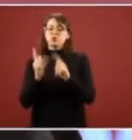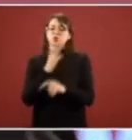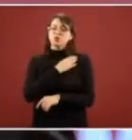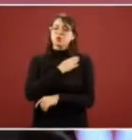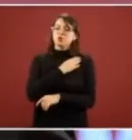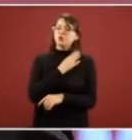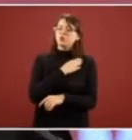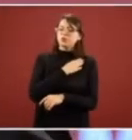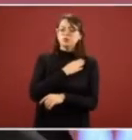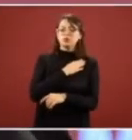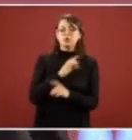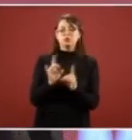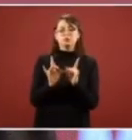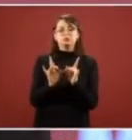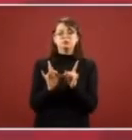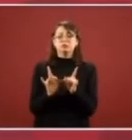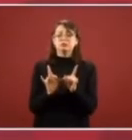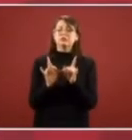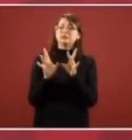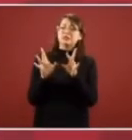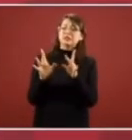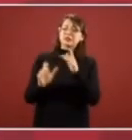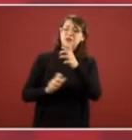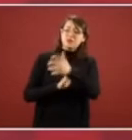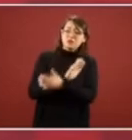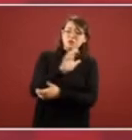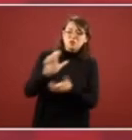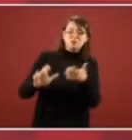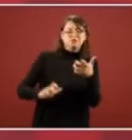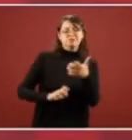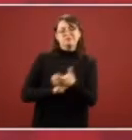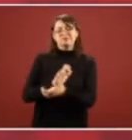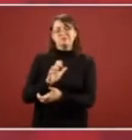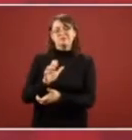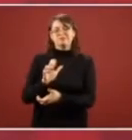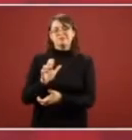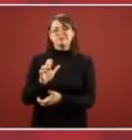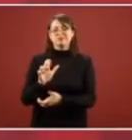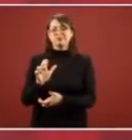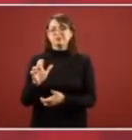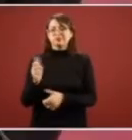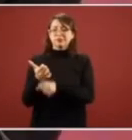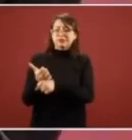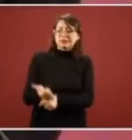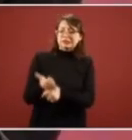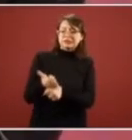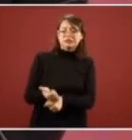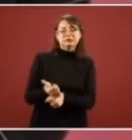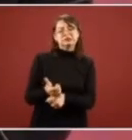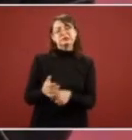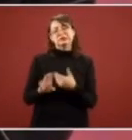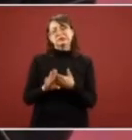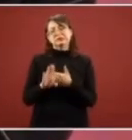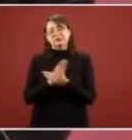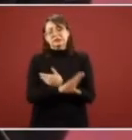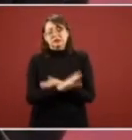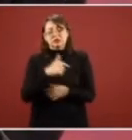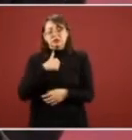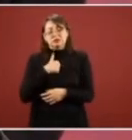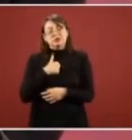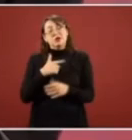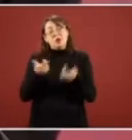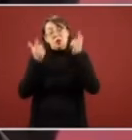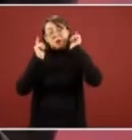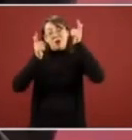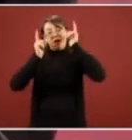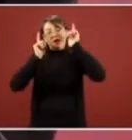tengamos so that we not have any de ninguna tragedia. Tragedies. Esos son mis deseos. These are